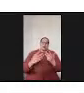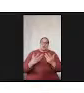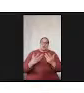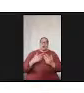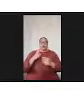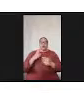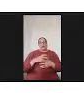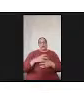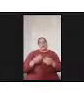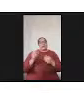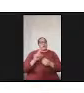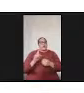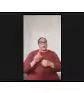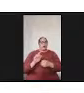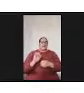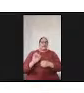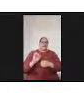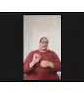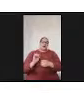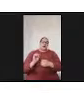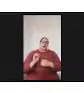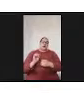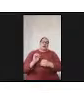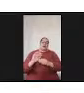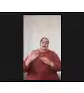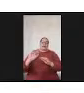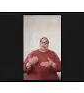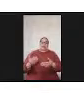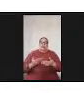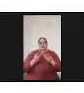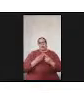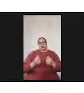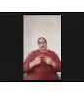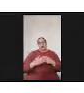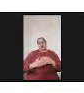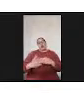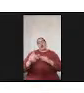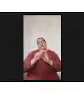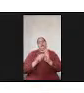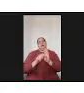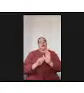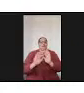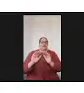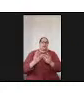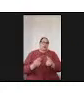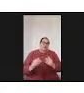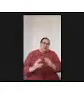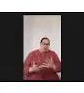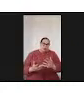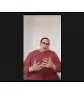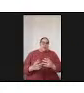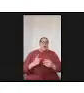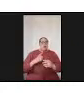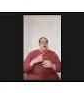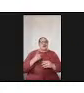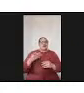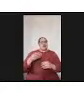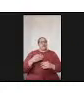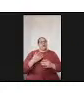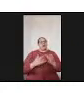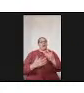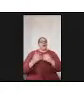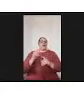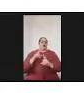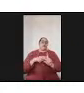come up with the interim solution and the long-term solution to attend to the fire